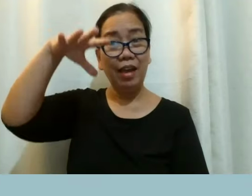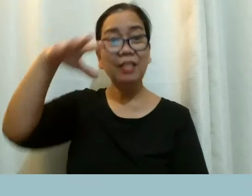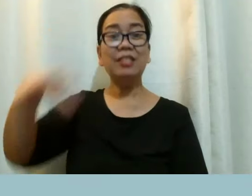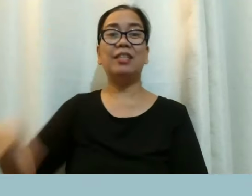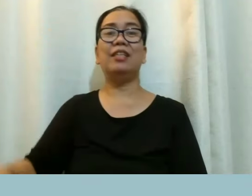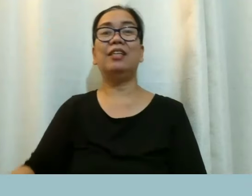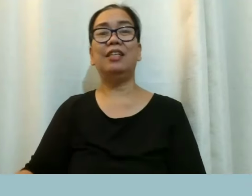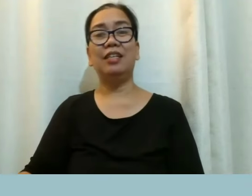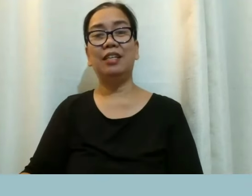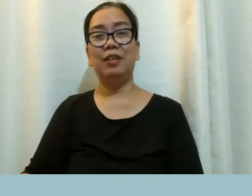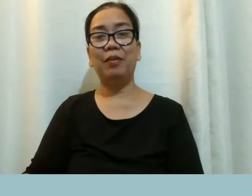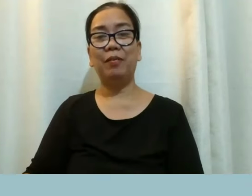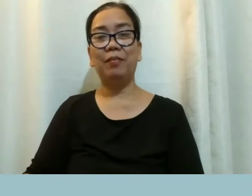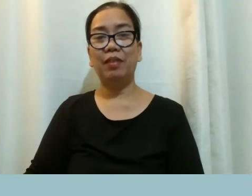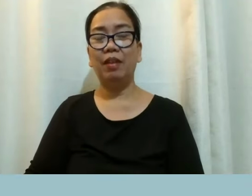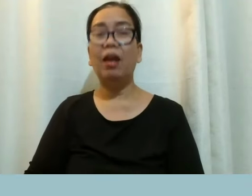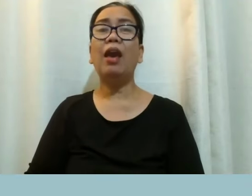Light,